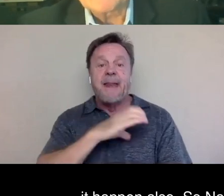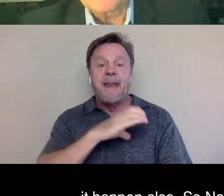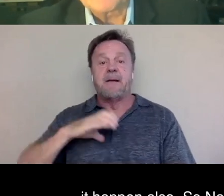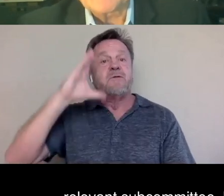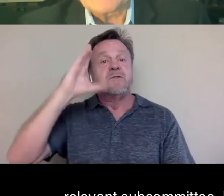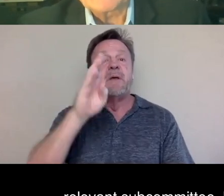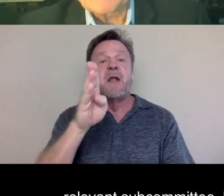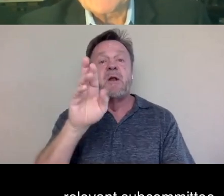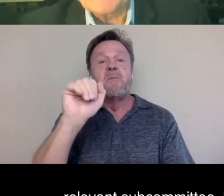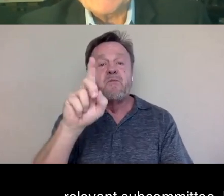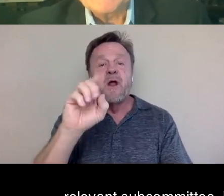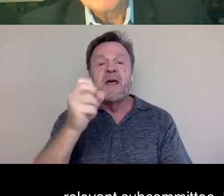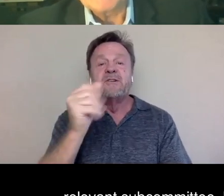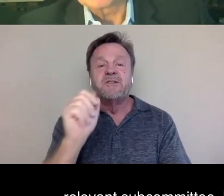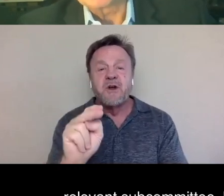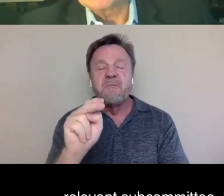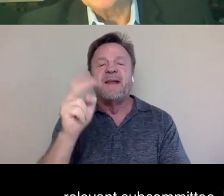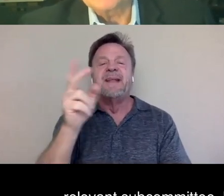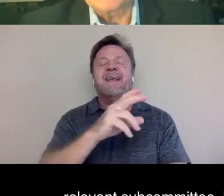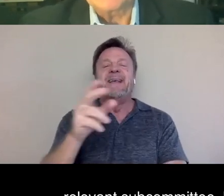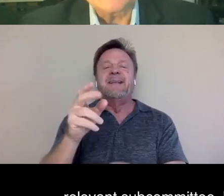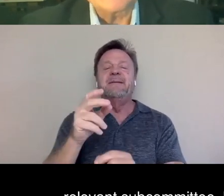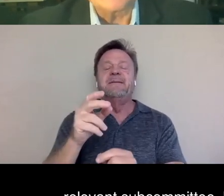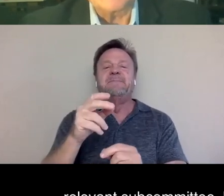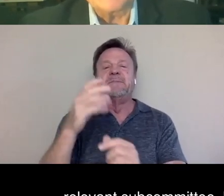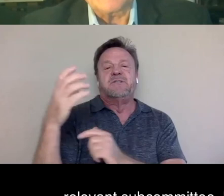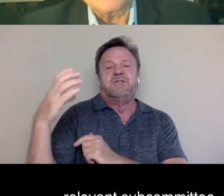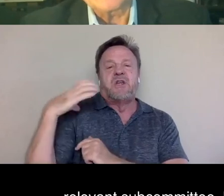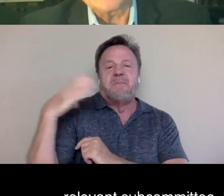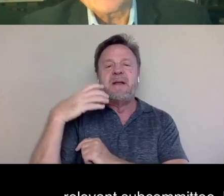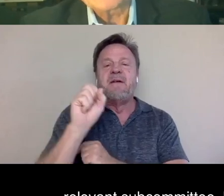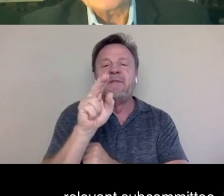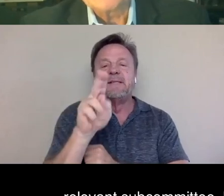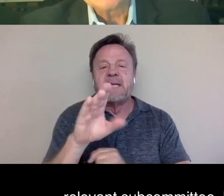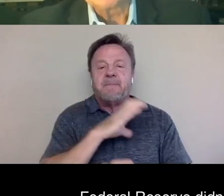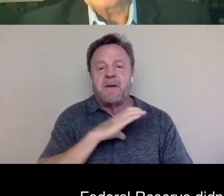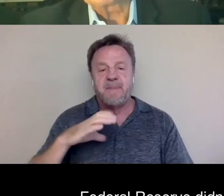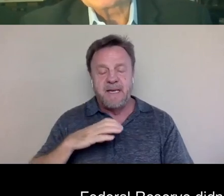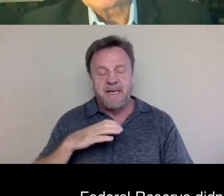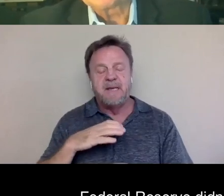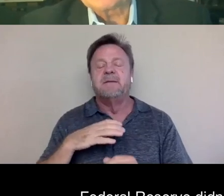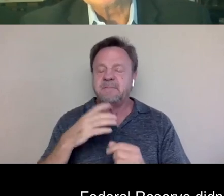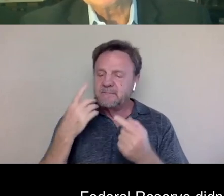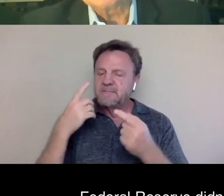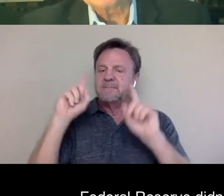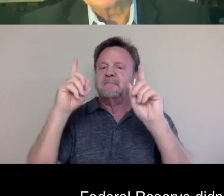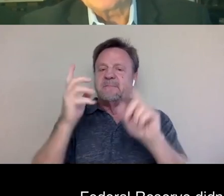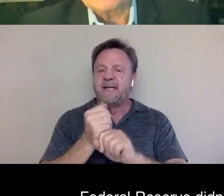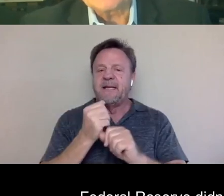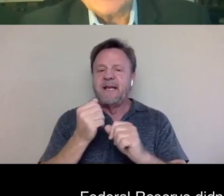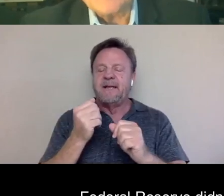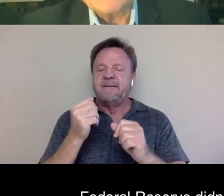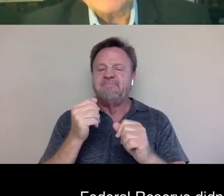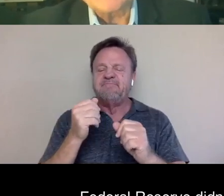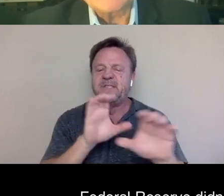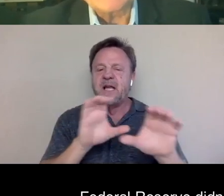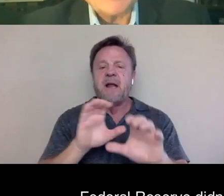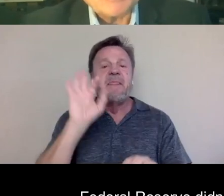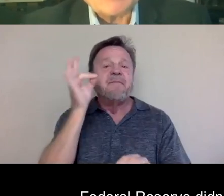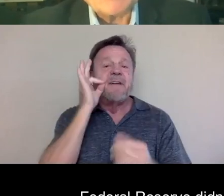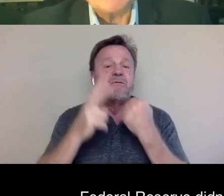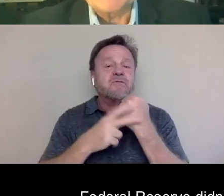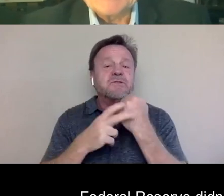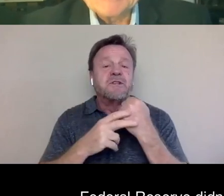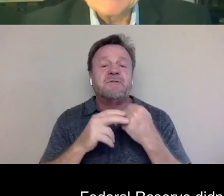Sherman, the chairman of the relevant subcommittee, had a lot to do with getting this done. Unfortunately, the Federal Reserve didn't read his comments as much